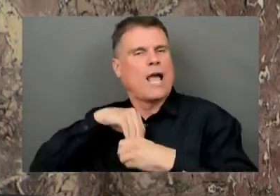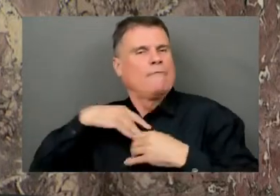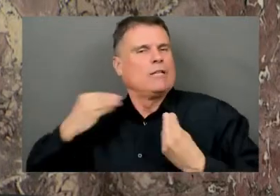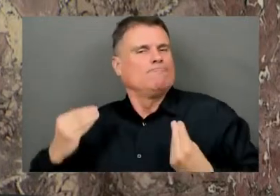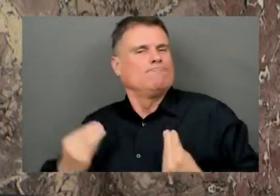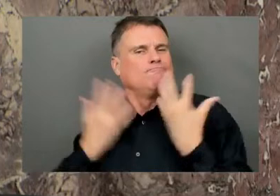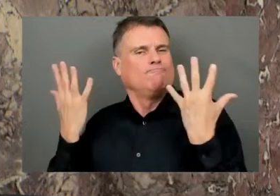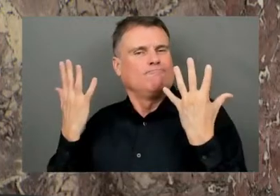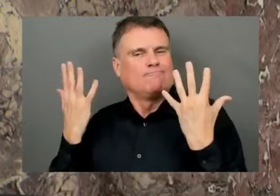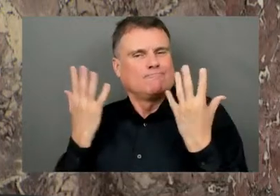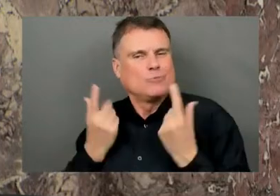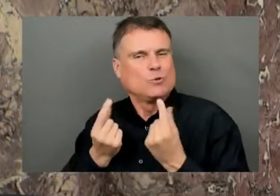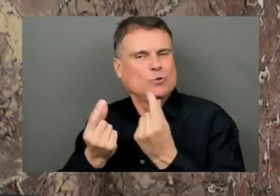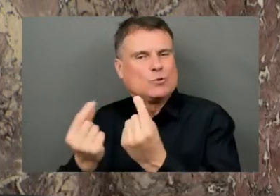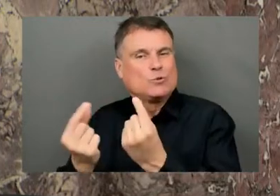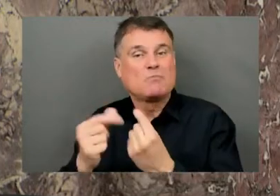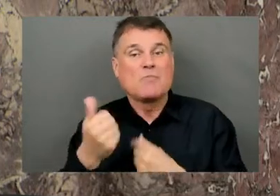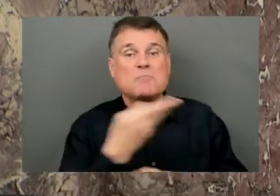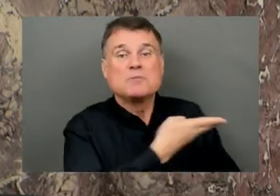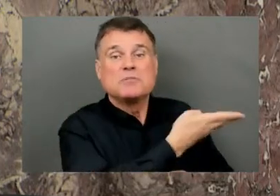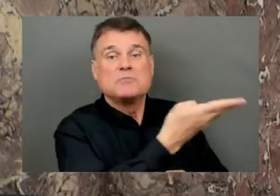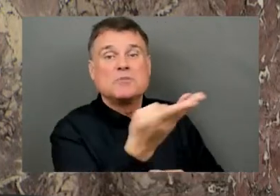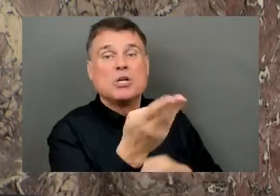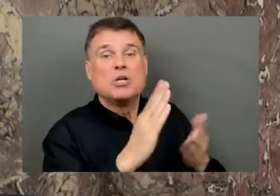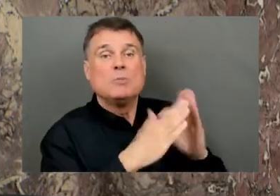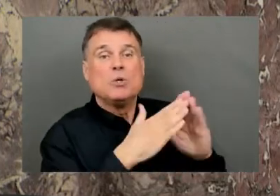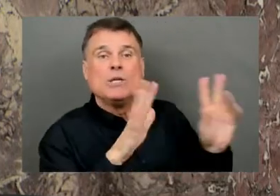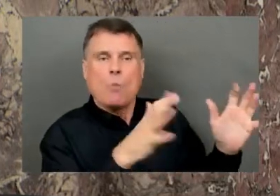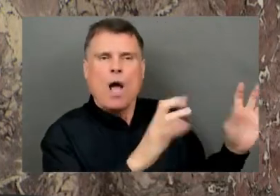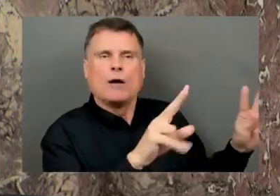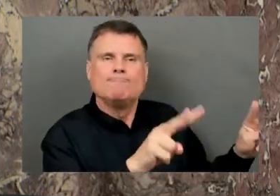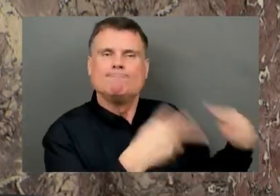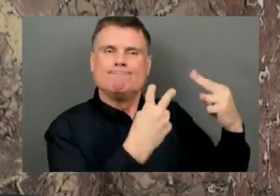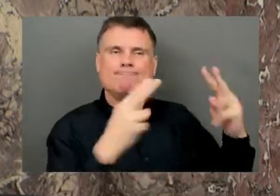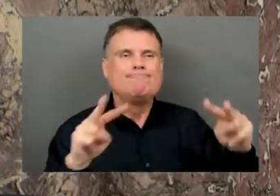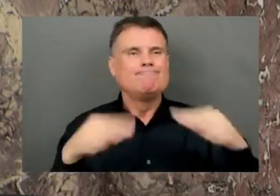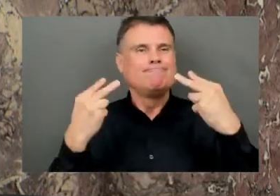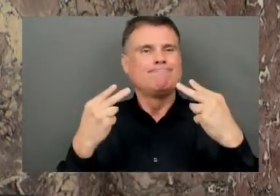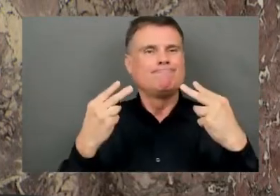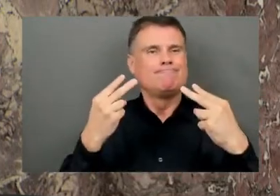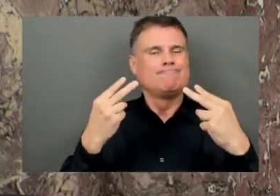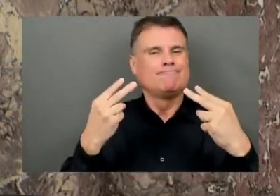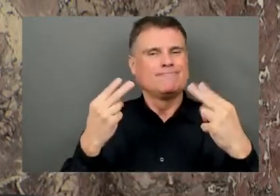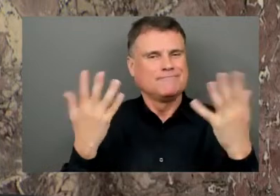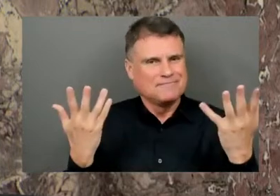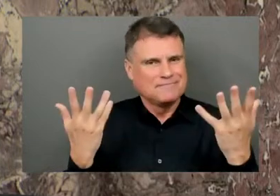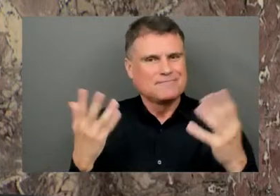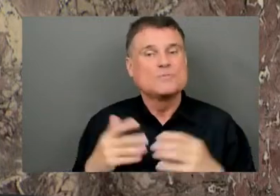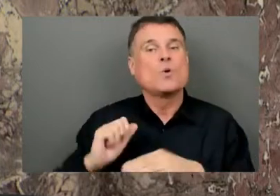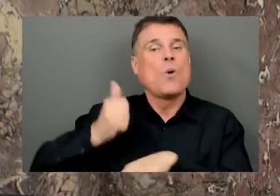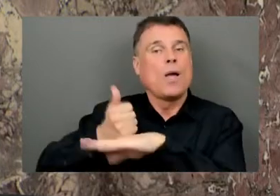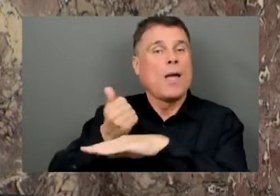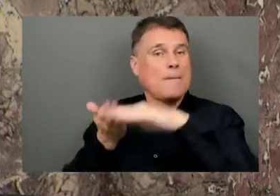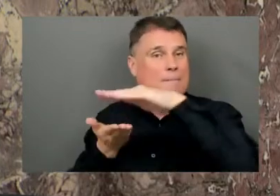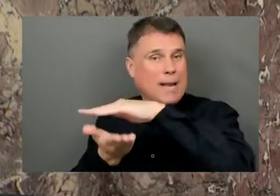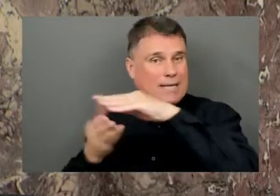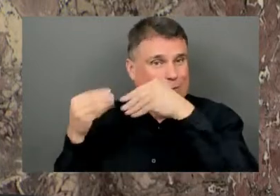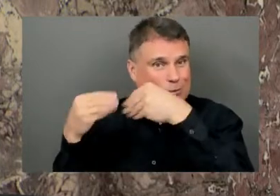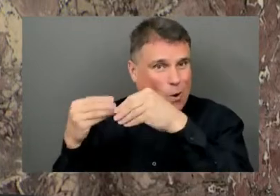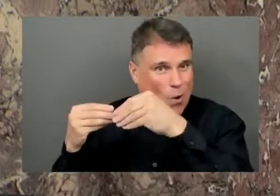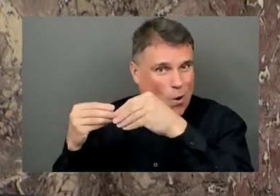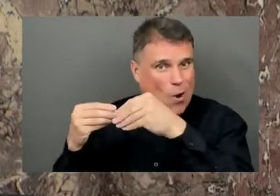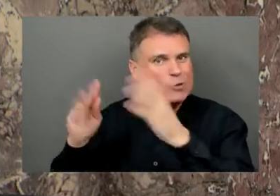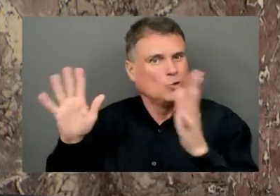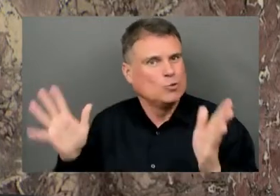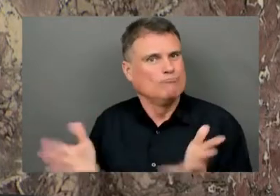he's not only a founder of his own bake shop, but with his creative ability, talents, and love for baking, he